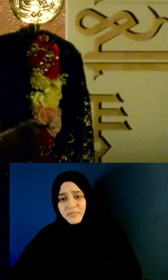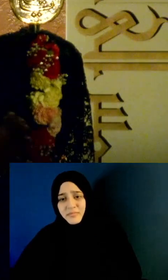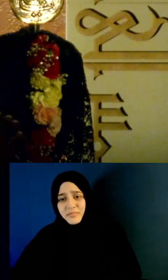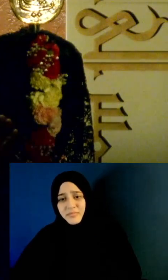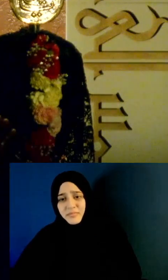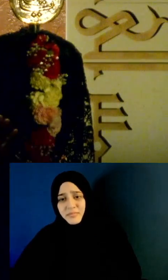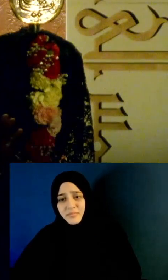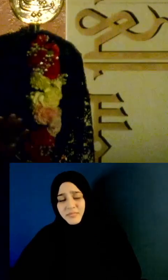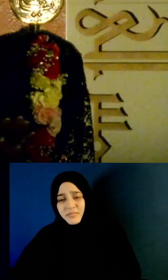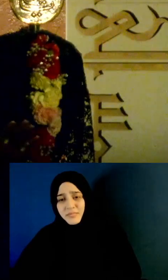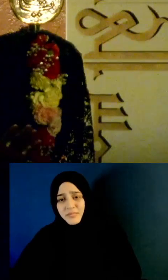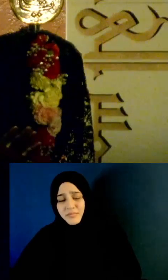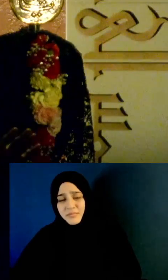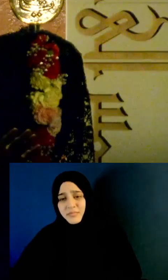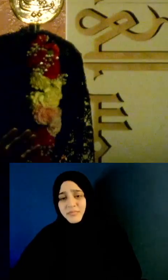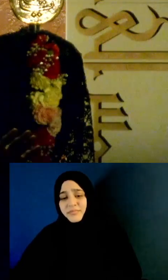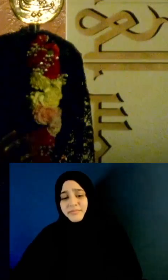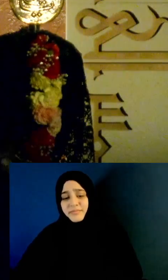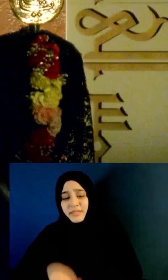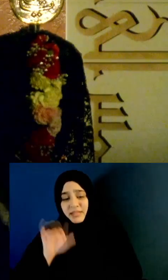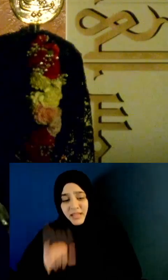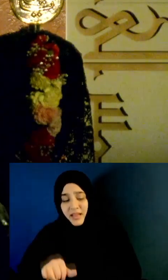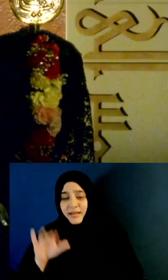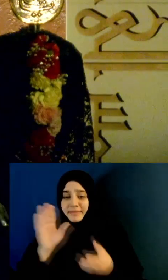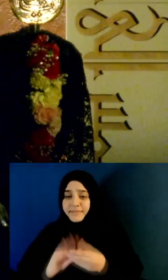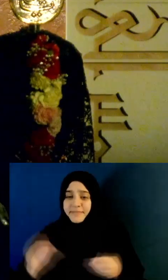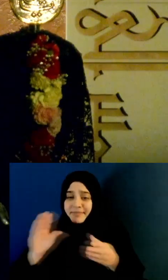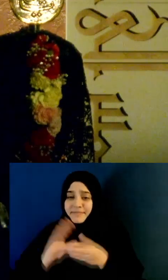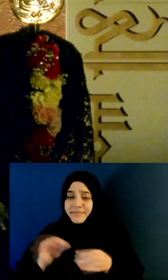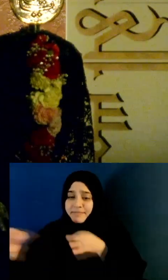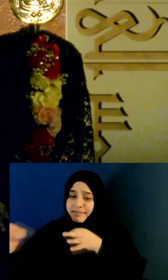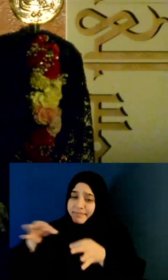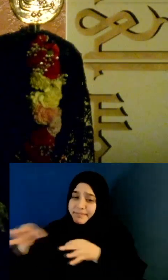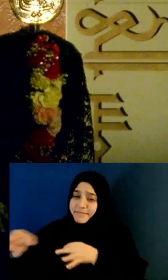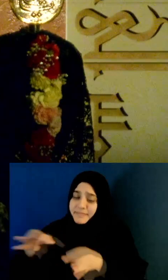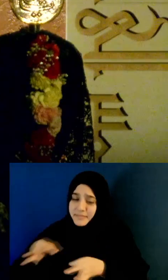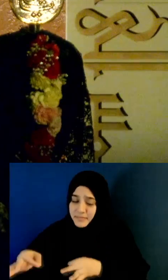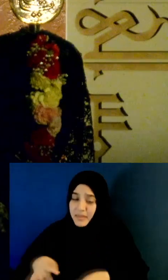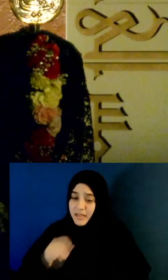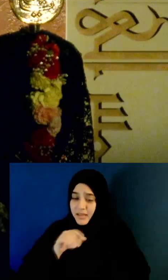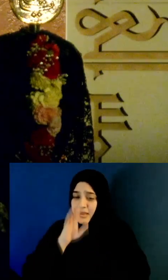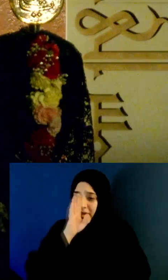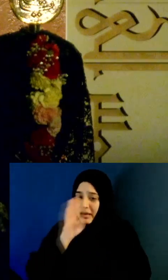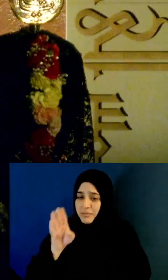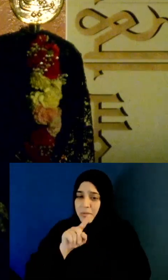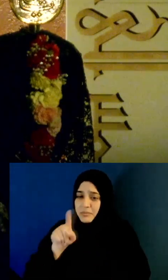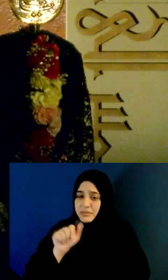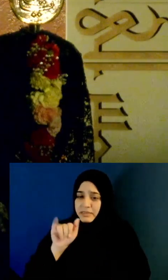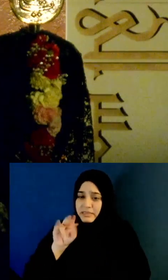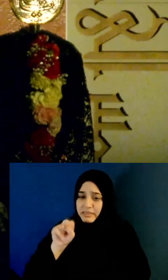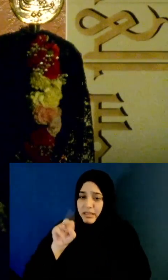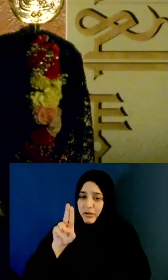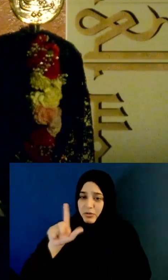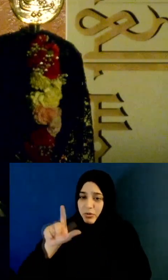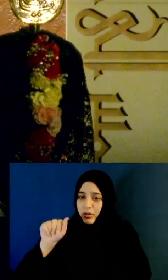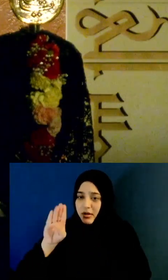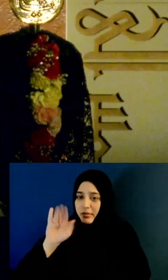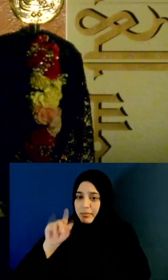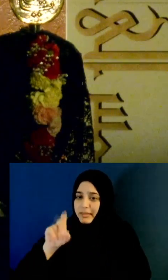Imam al-Zain al-Abidin, after this, Umm al-Baneen said to him, "I know my Abbas would not leave